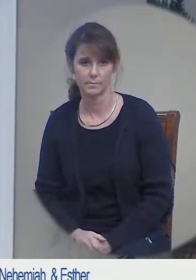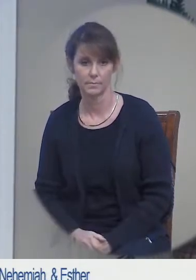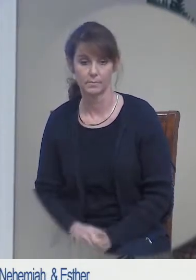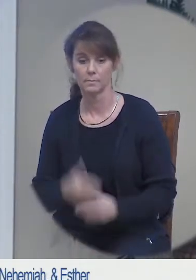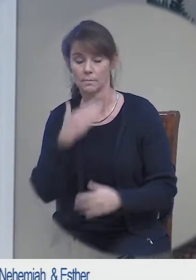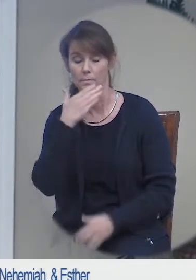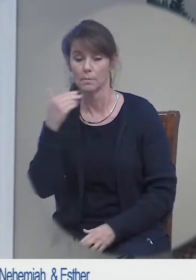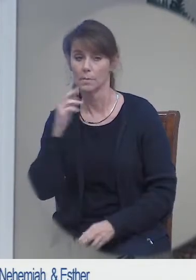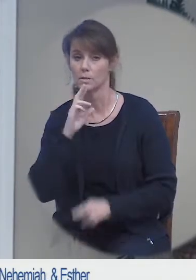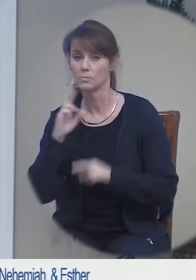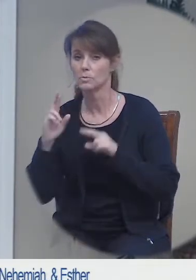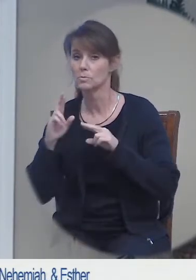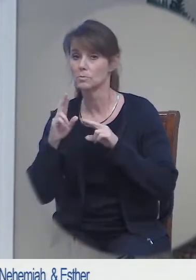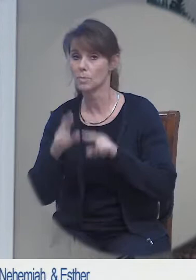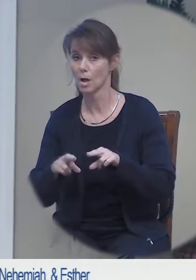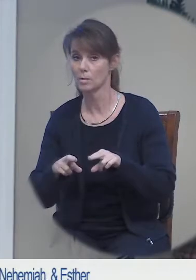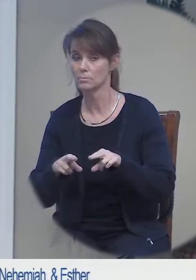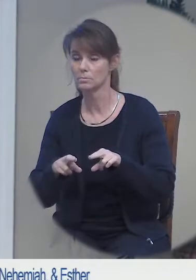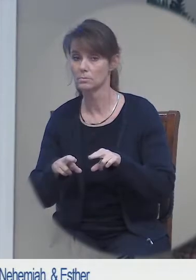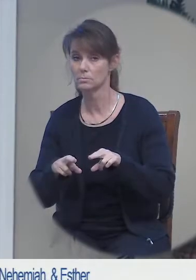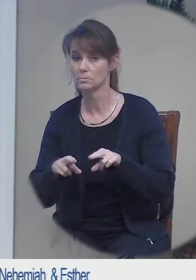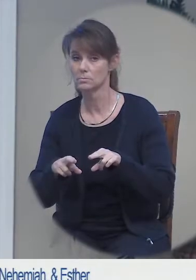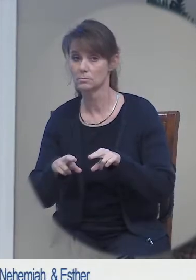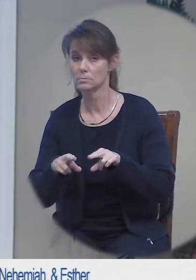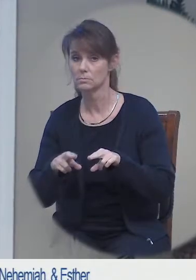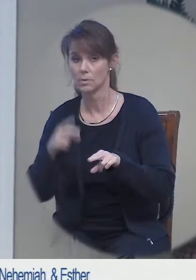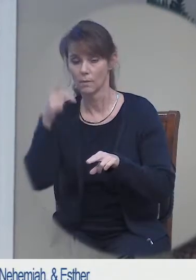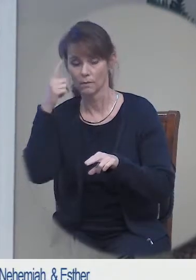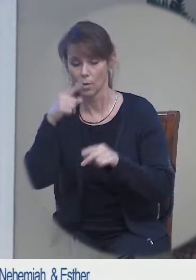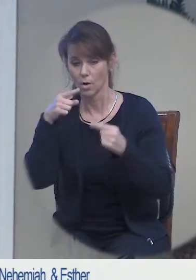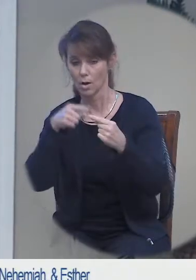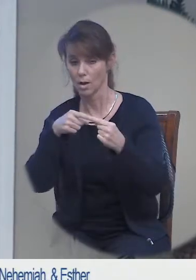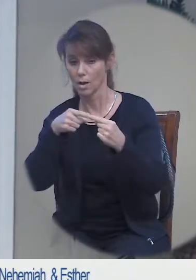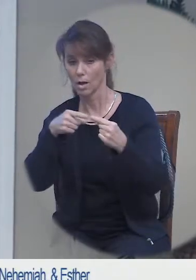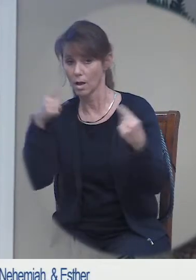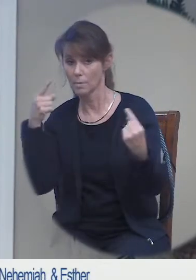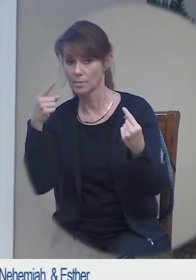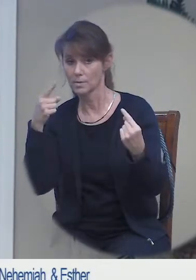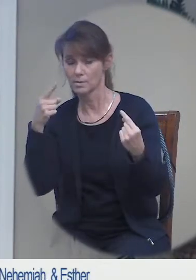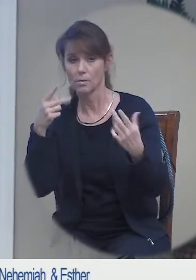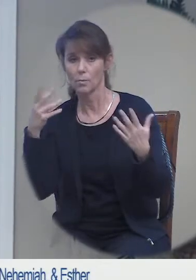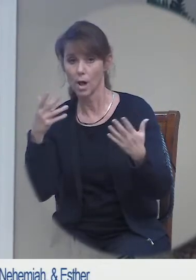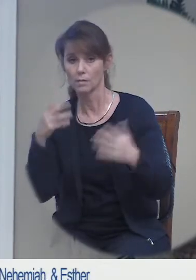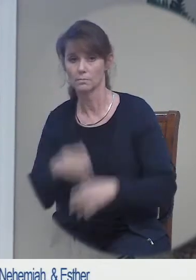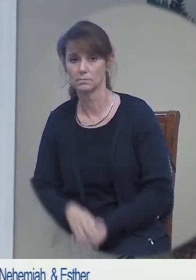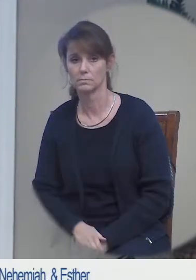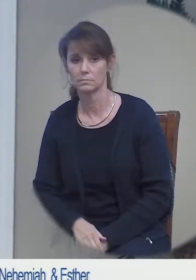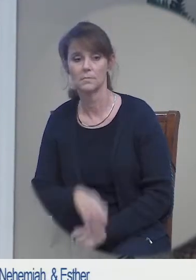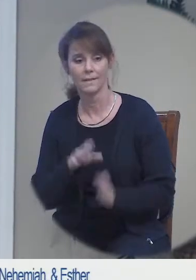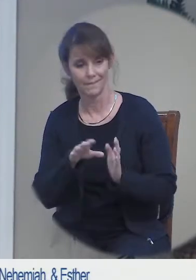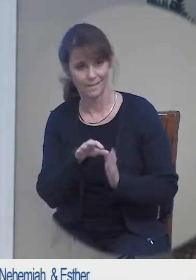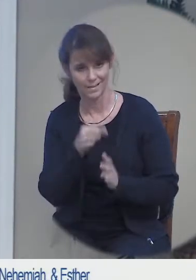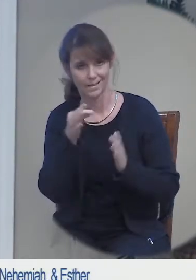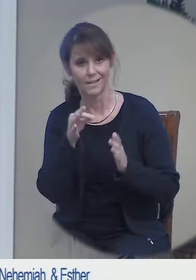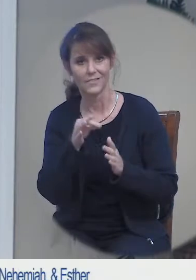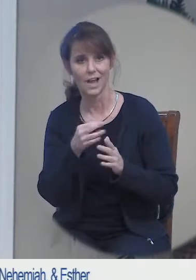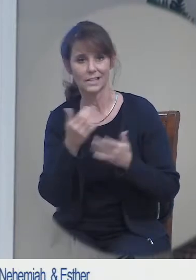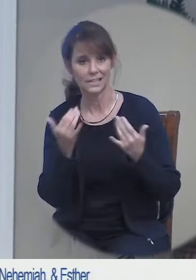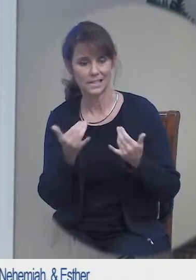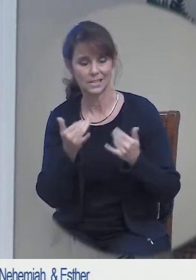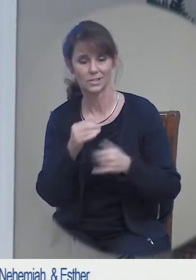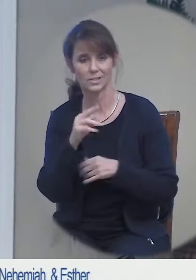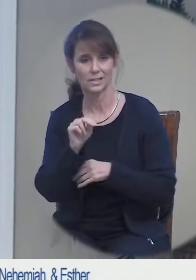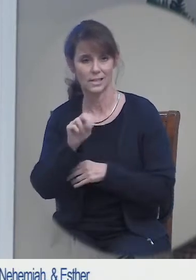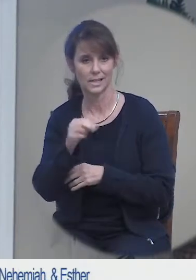response to that type of opposition is found here in the book of Nehemiah. And his response